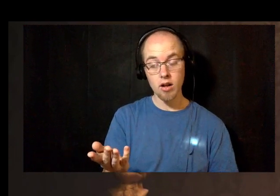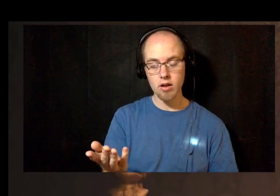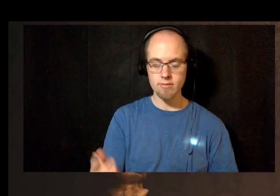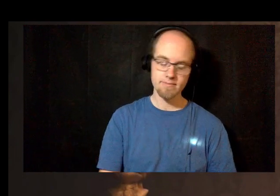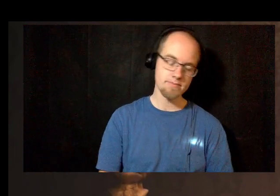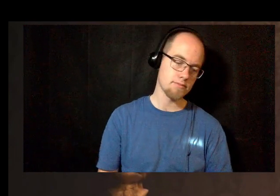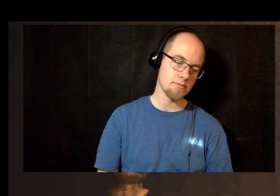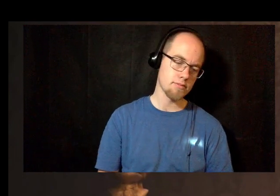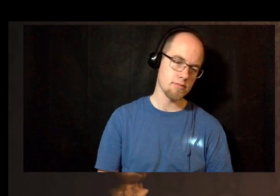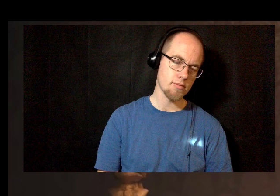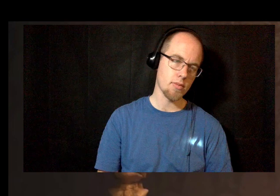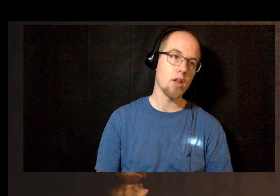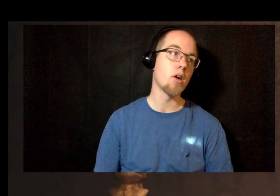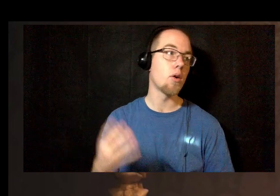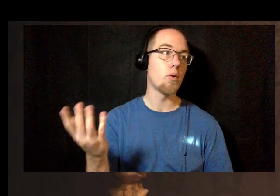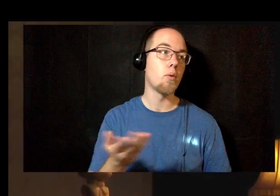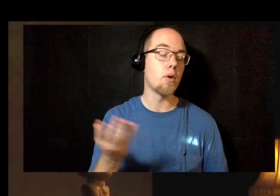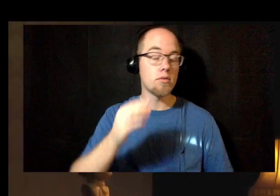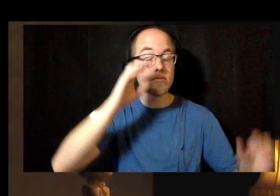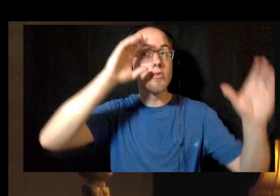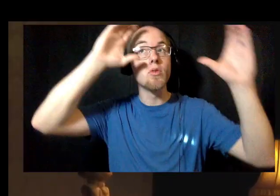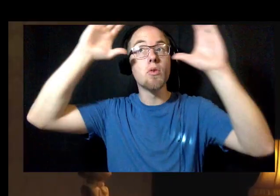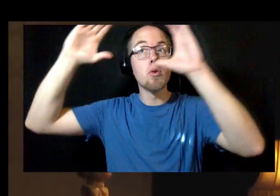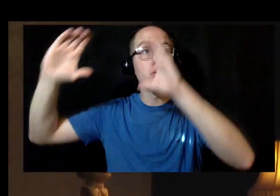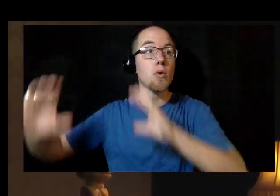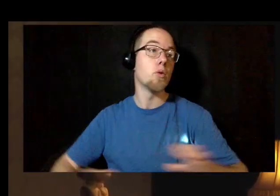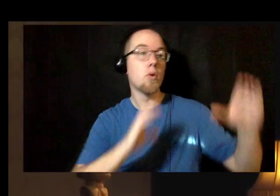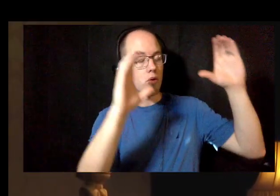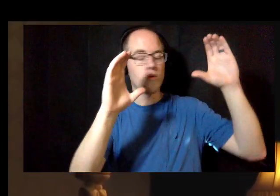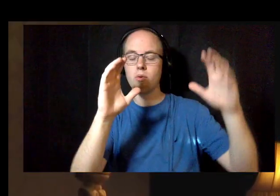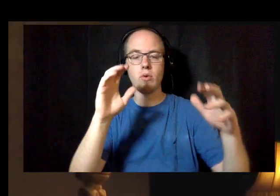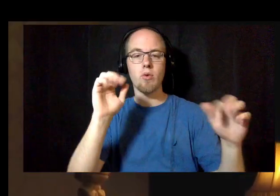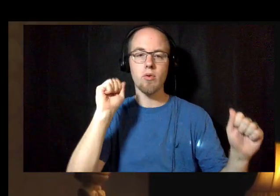It's what's keeping me up in the night times.